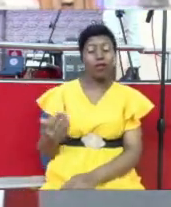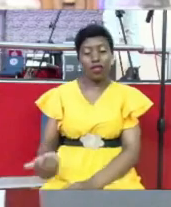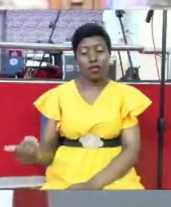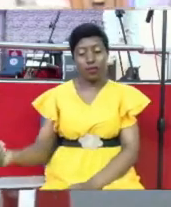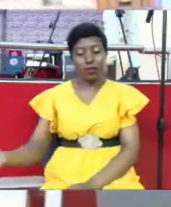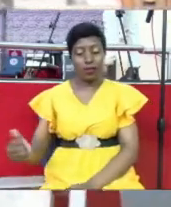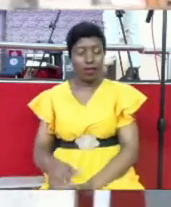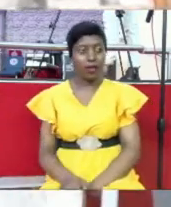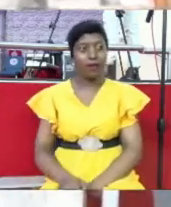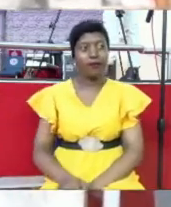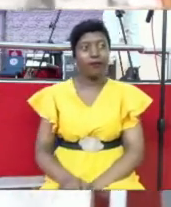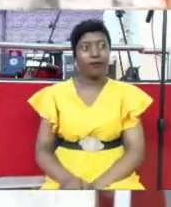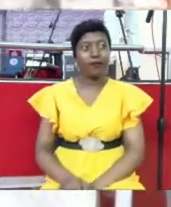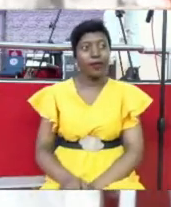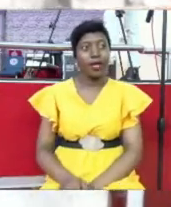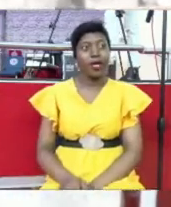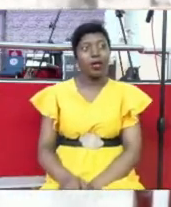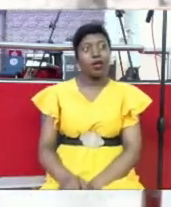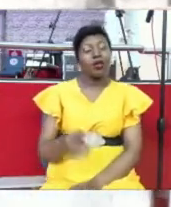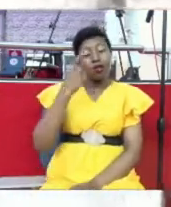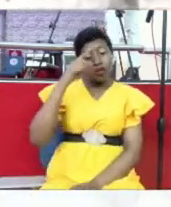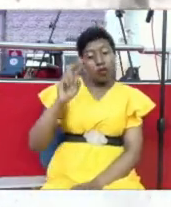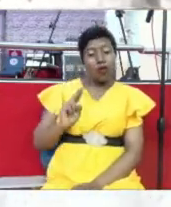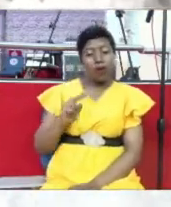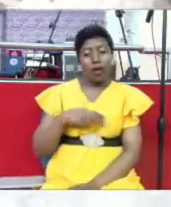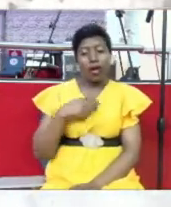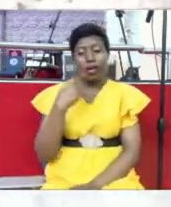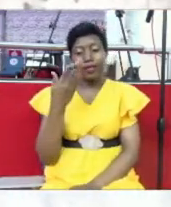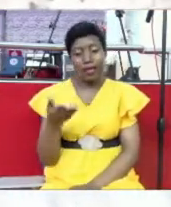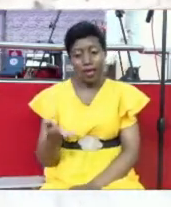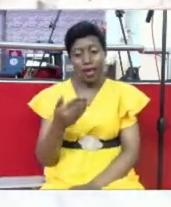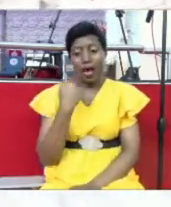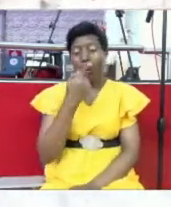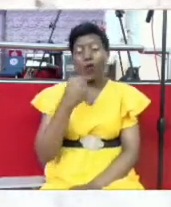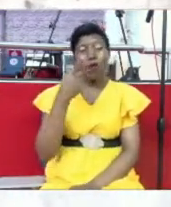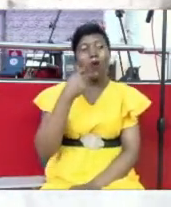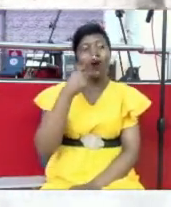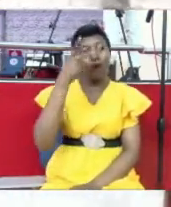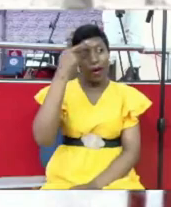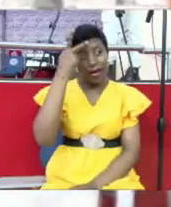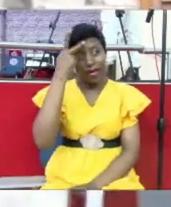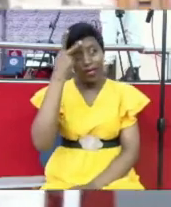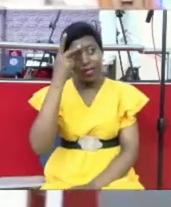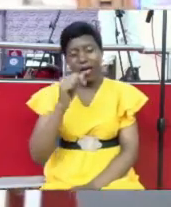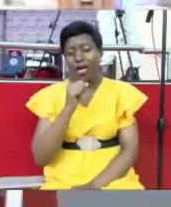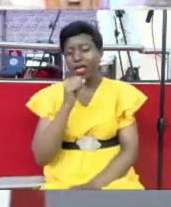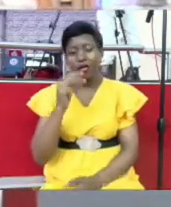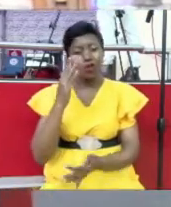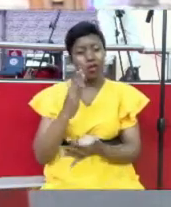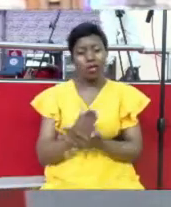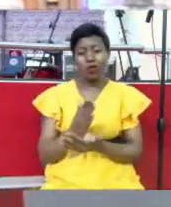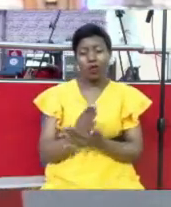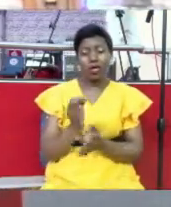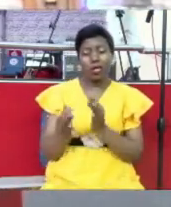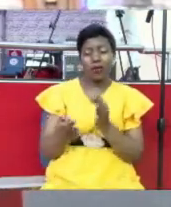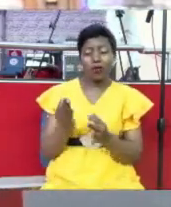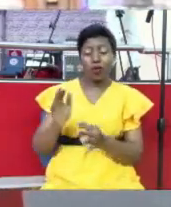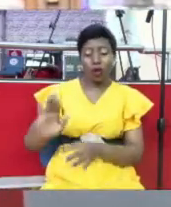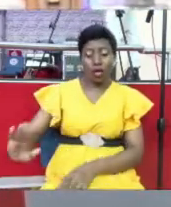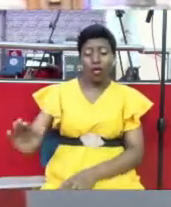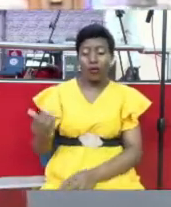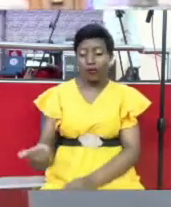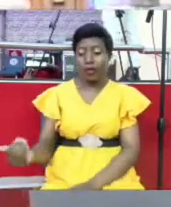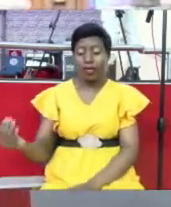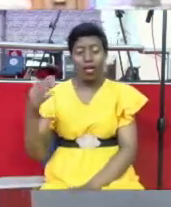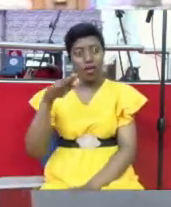of us here who are parents, na wale ambao tu wazazi, know for a fact that when you leave your child somewhere, you